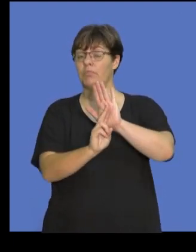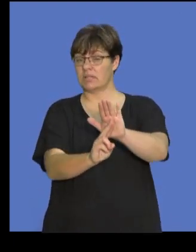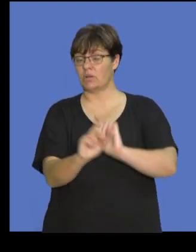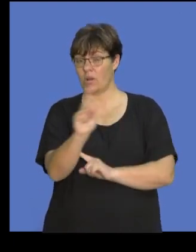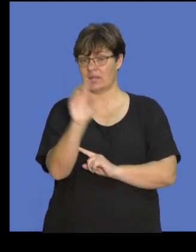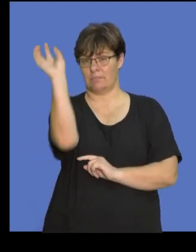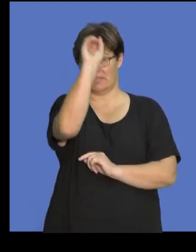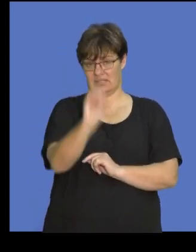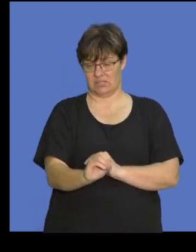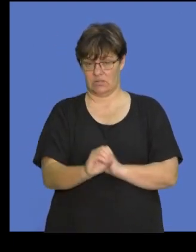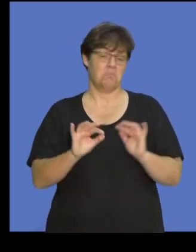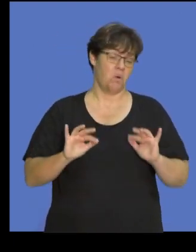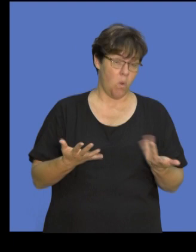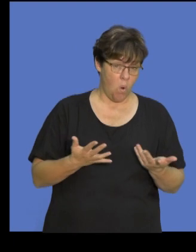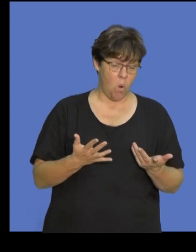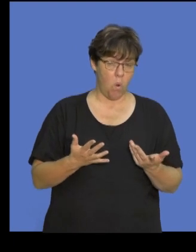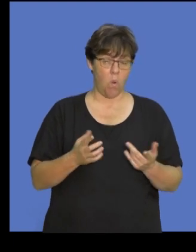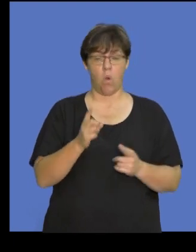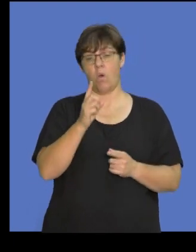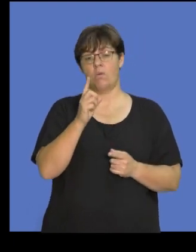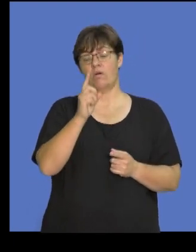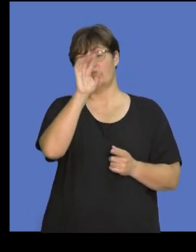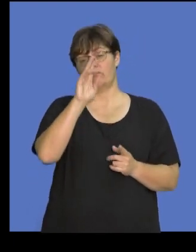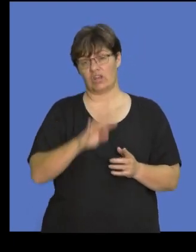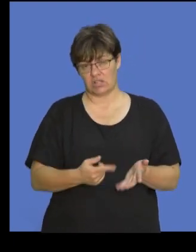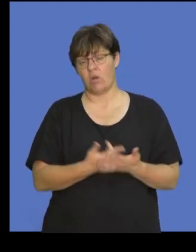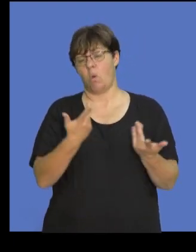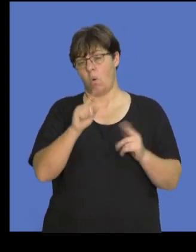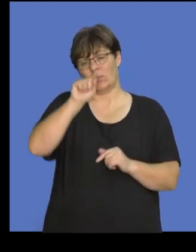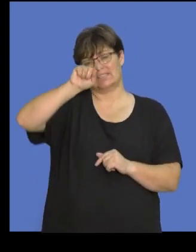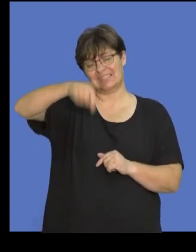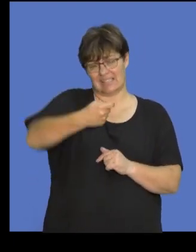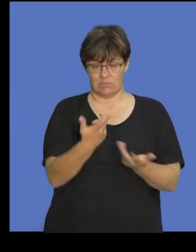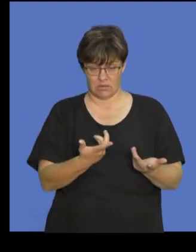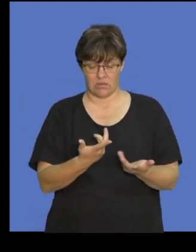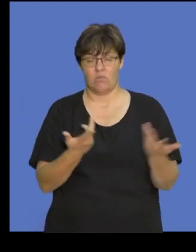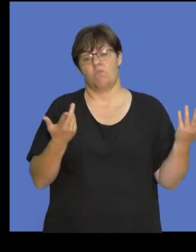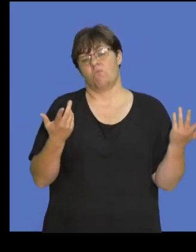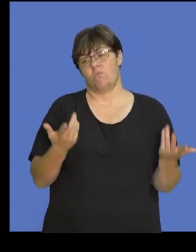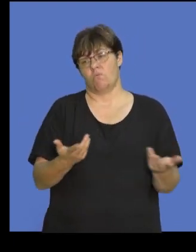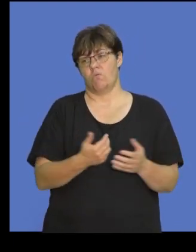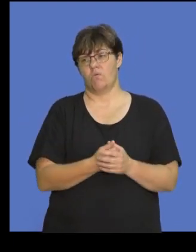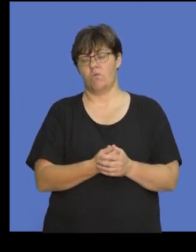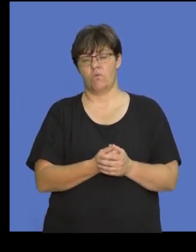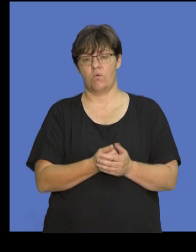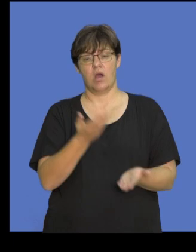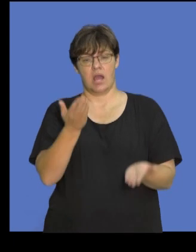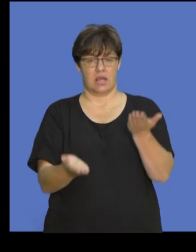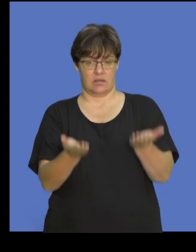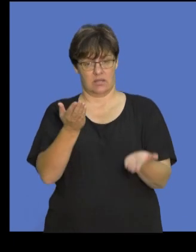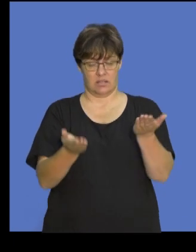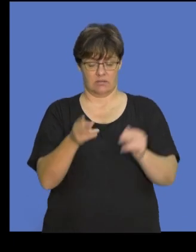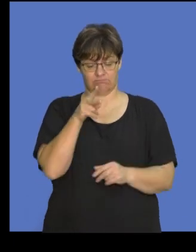as a percentage or as a fraction or as a decimal fraction, or we can